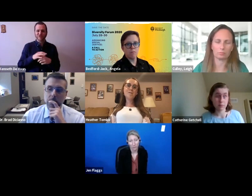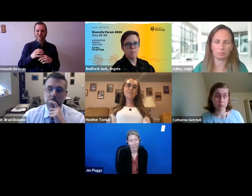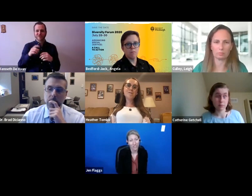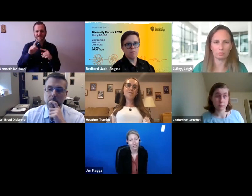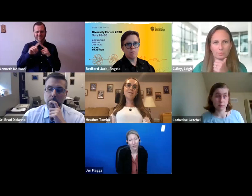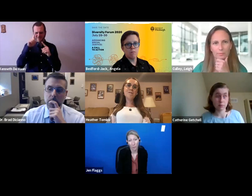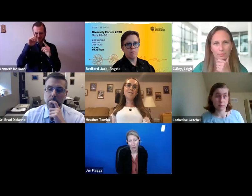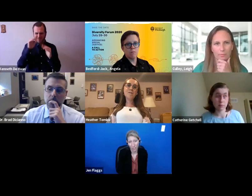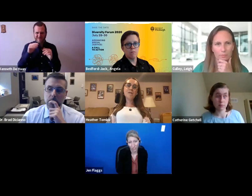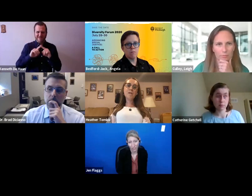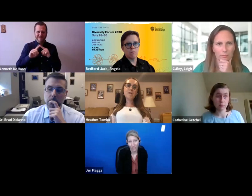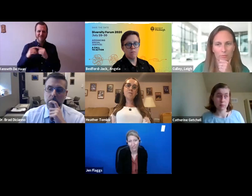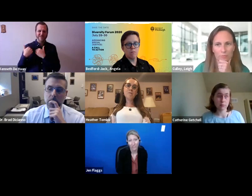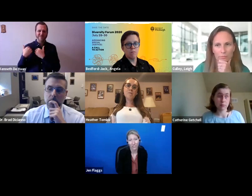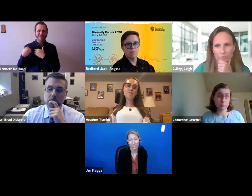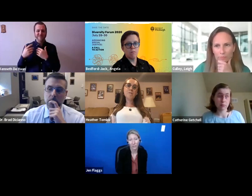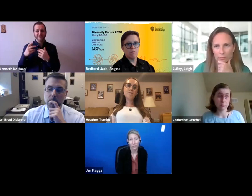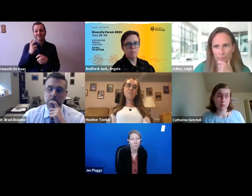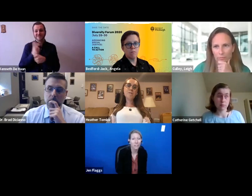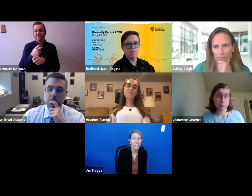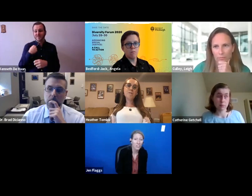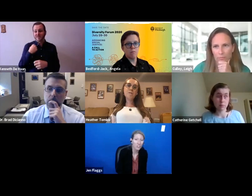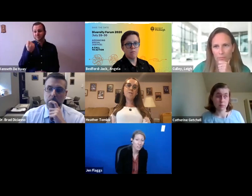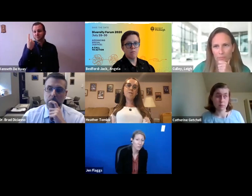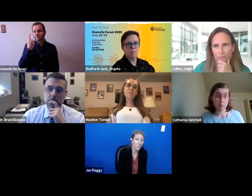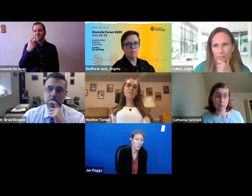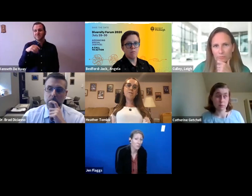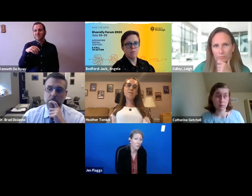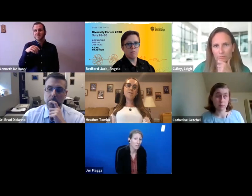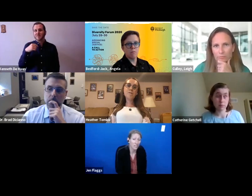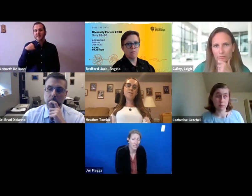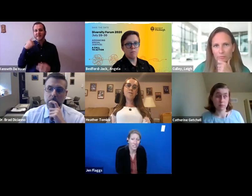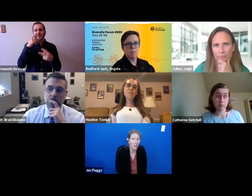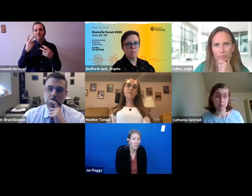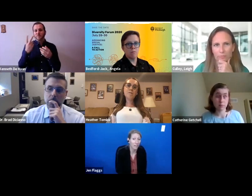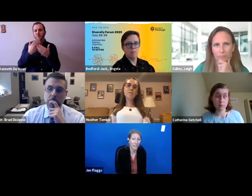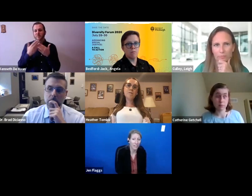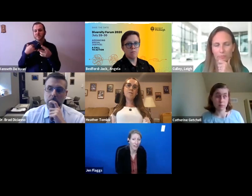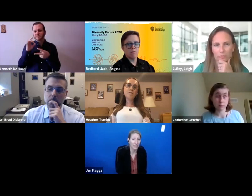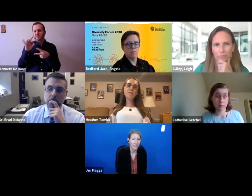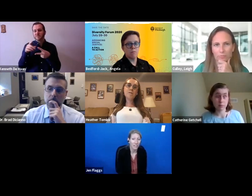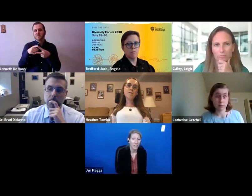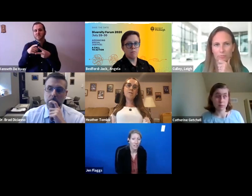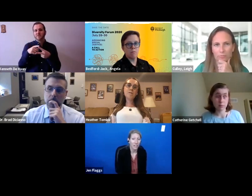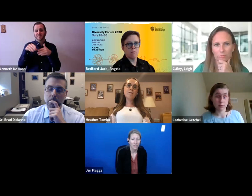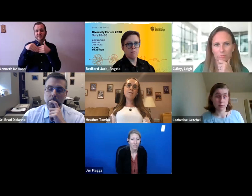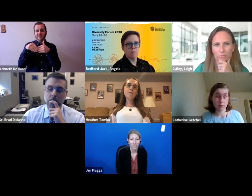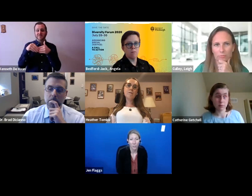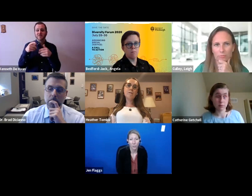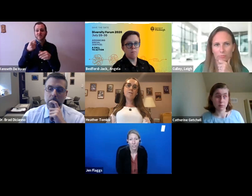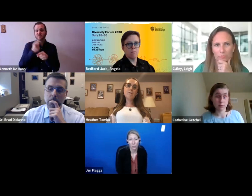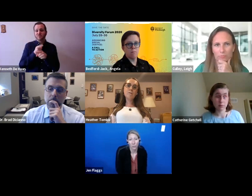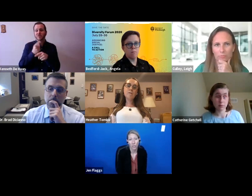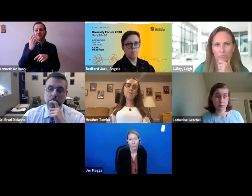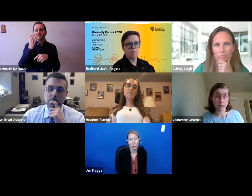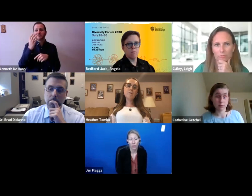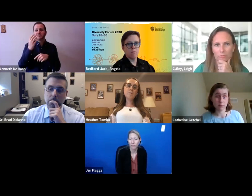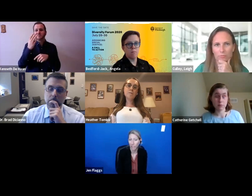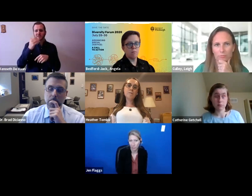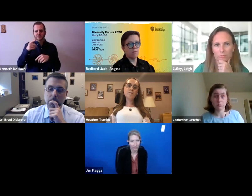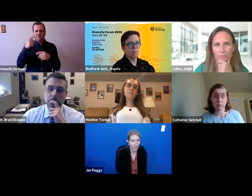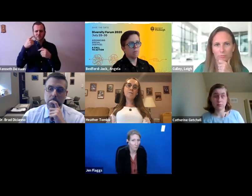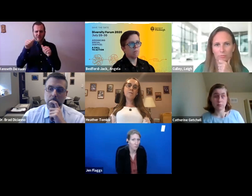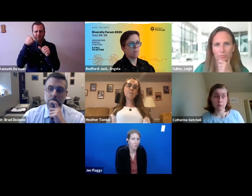is we face a lot of oppression and different expectations and responsibilities, and it's tough, and I get that. And a couple things I wanted to throw